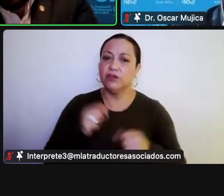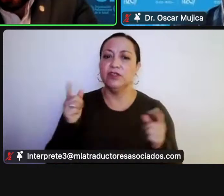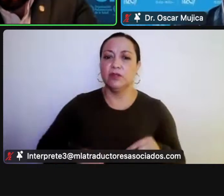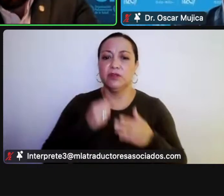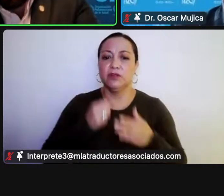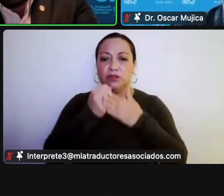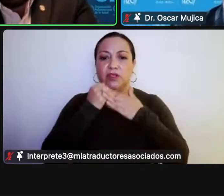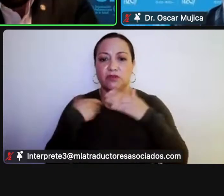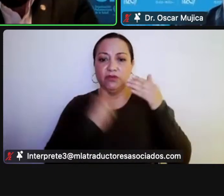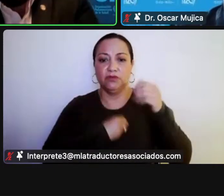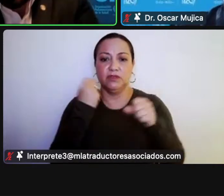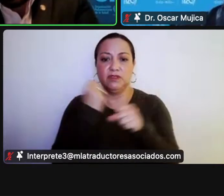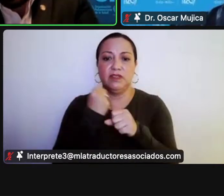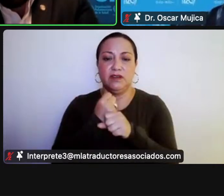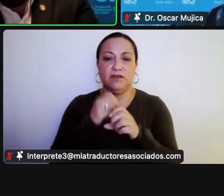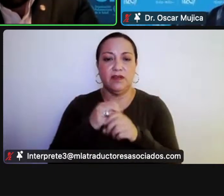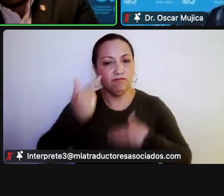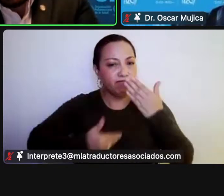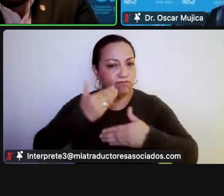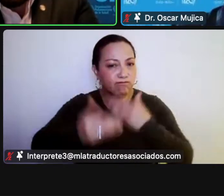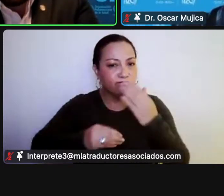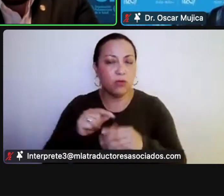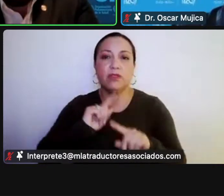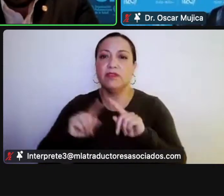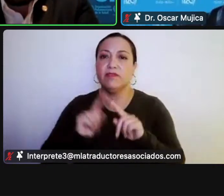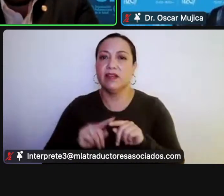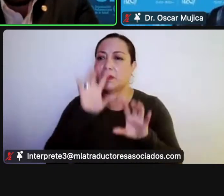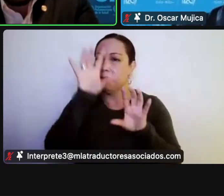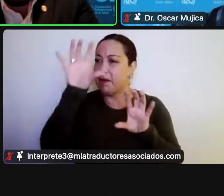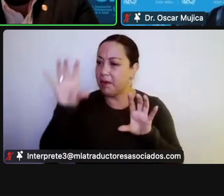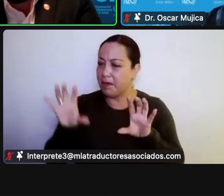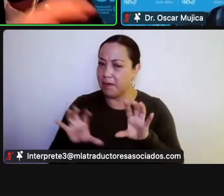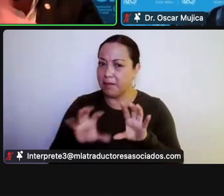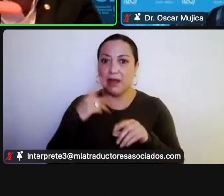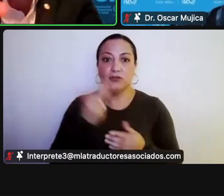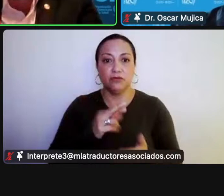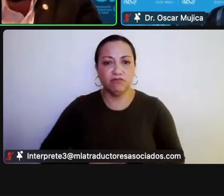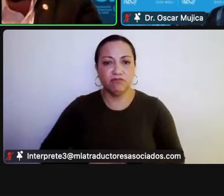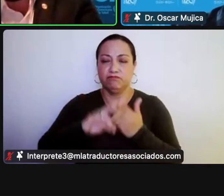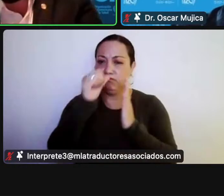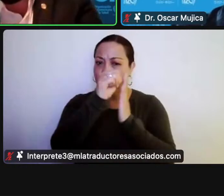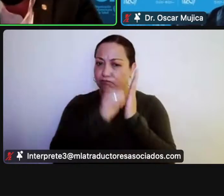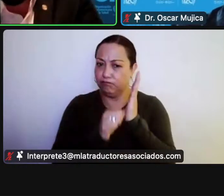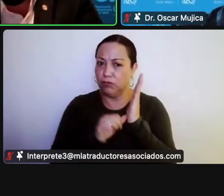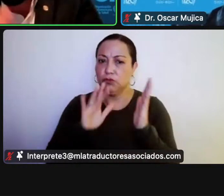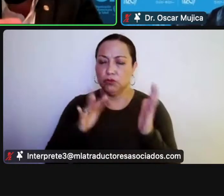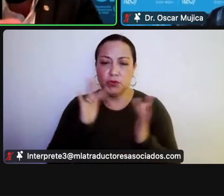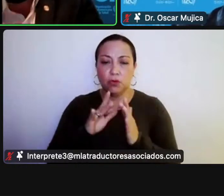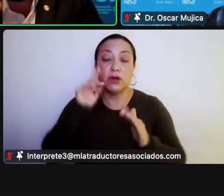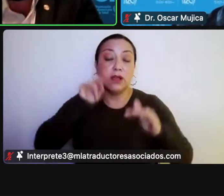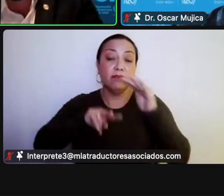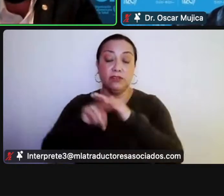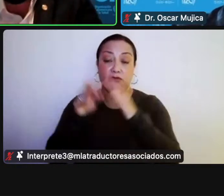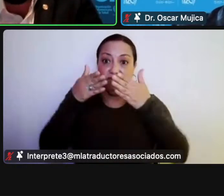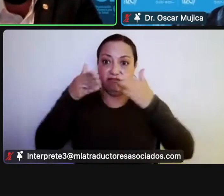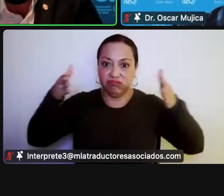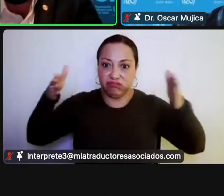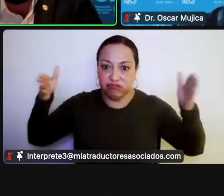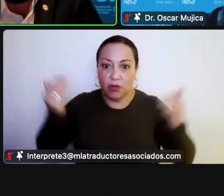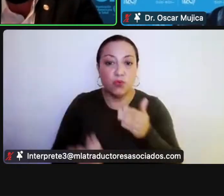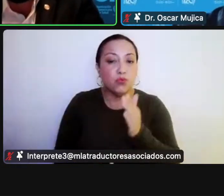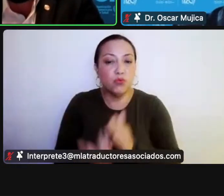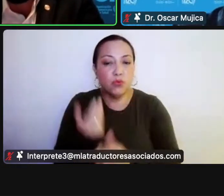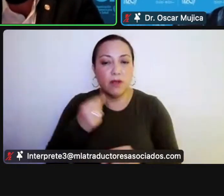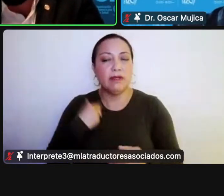focus our efforts and our constant work to retake this agenda with a new vision and